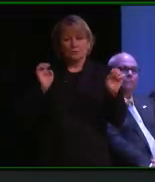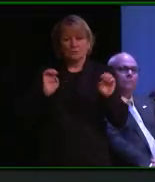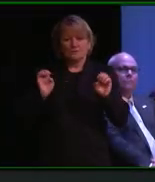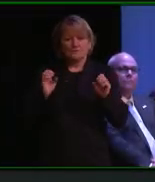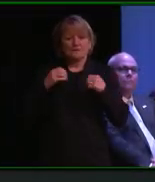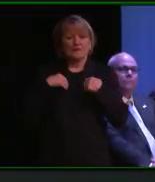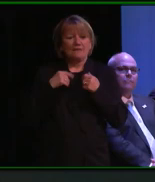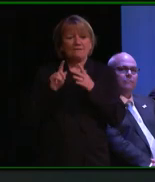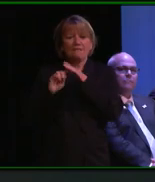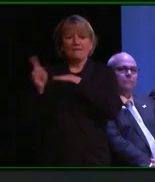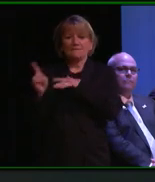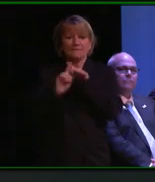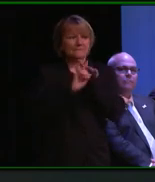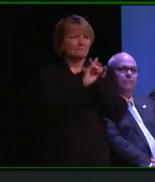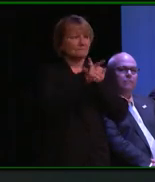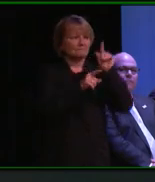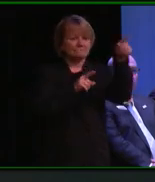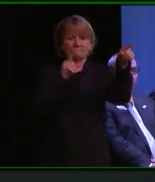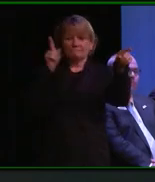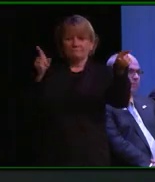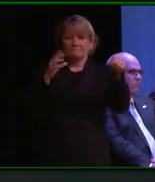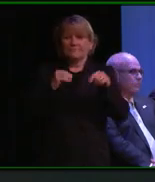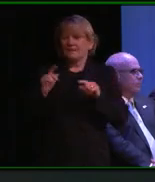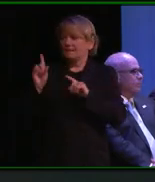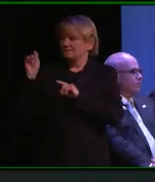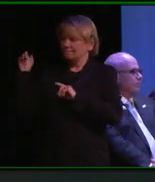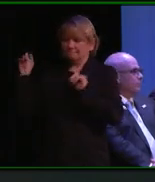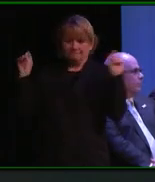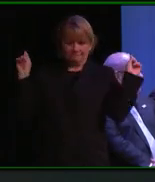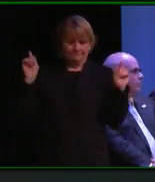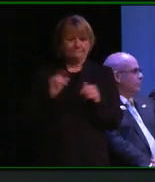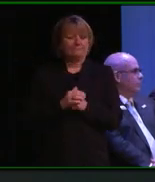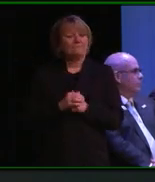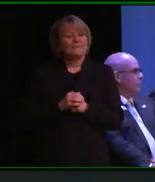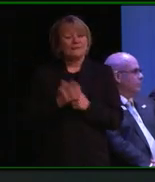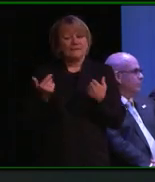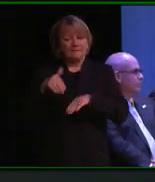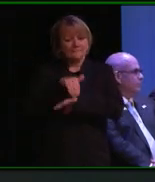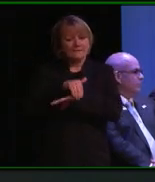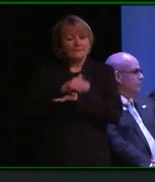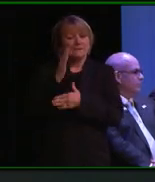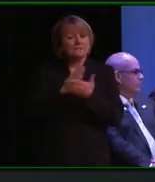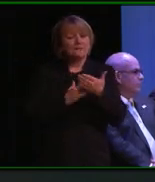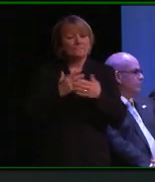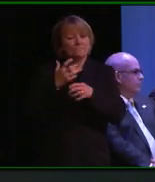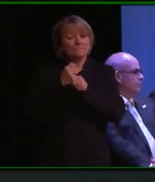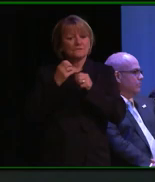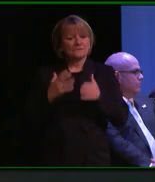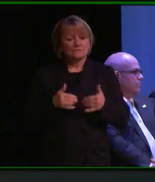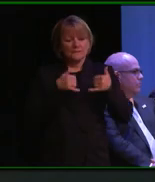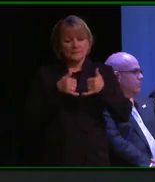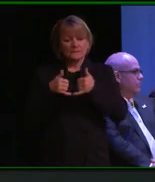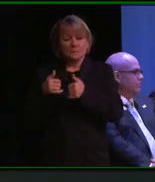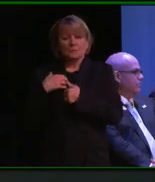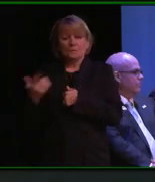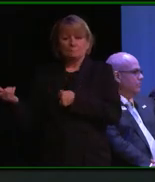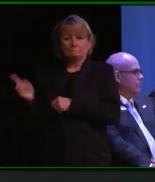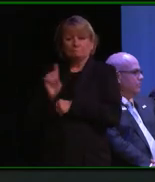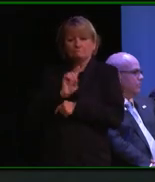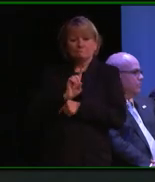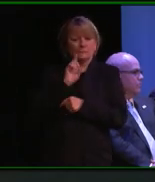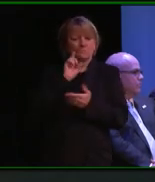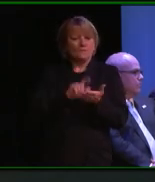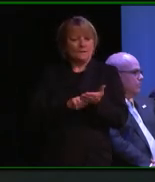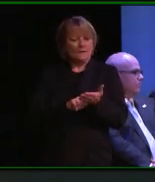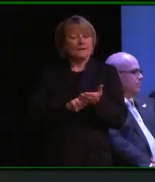of the auditorium and behind the stage. This evening, some of our award recipients will be joining us on stage to be